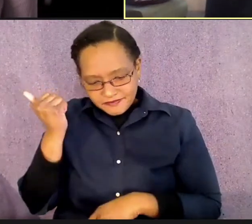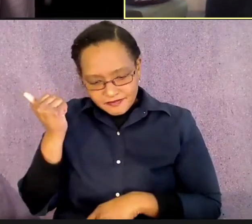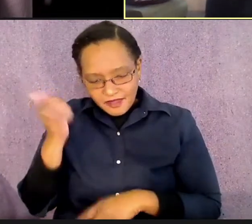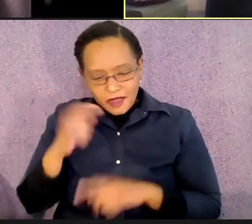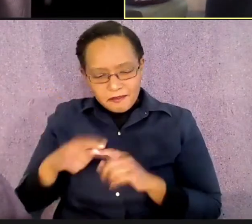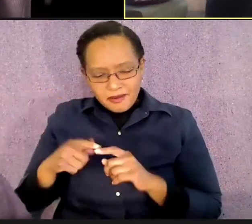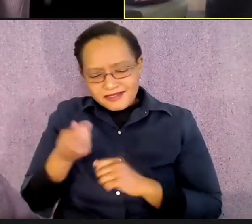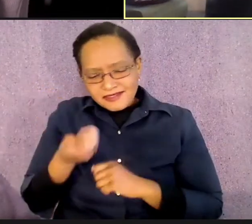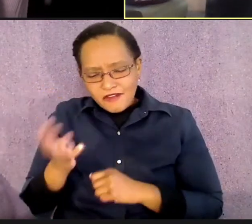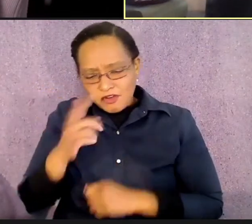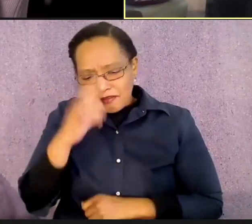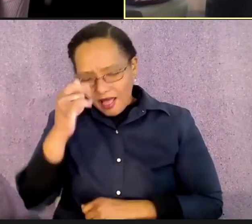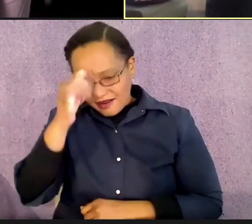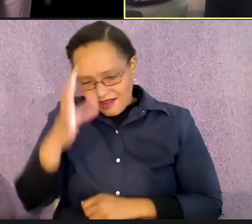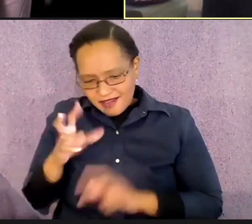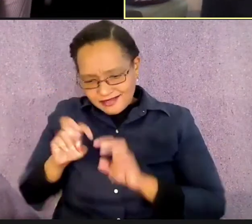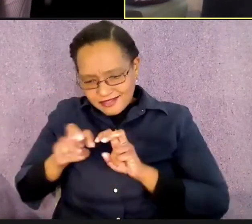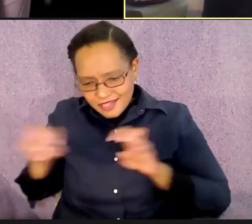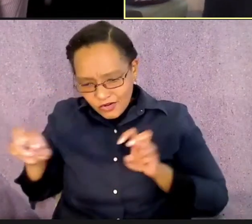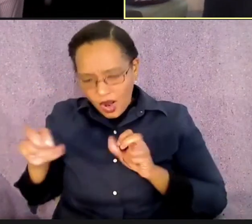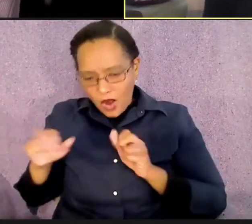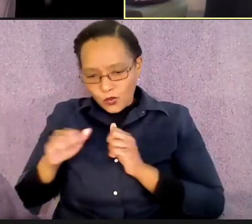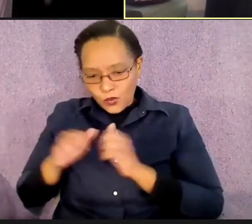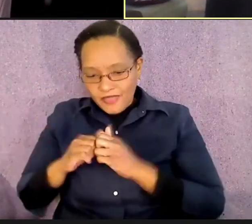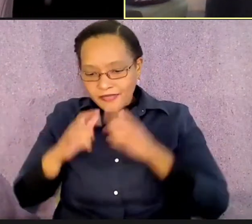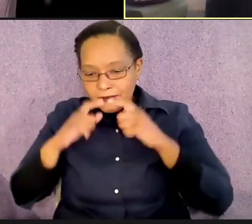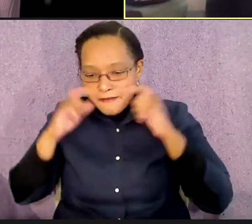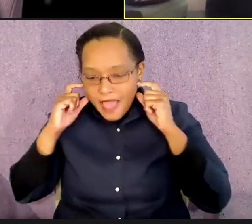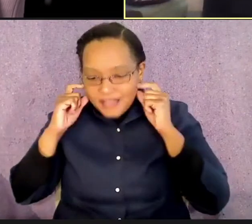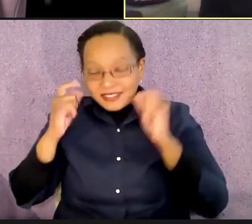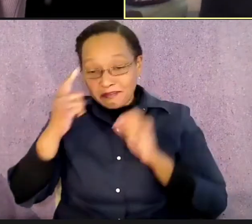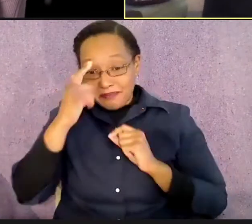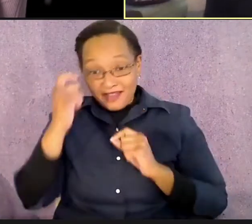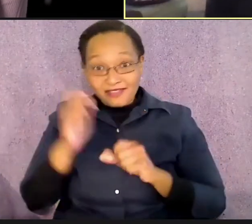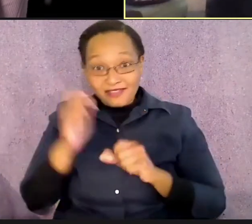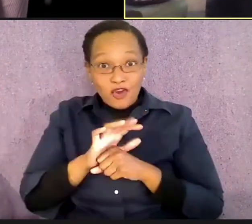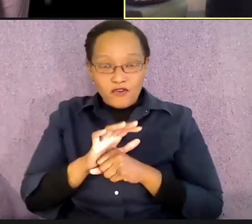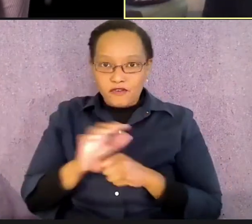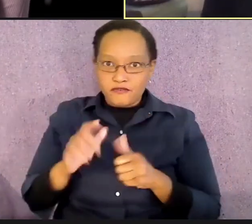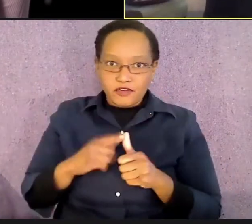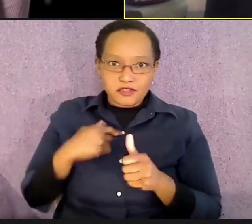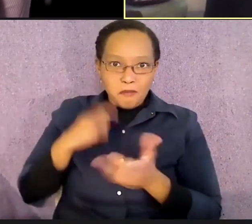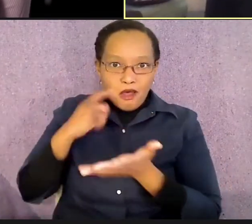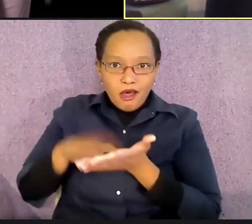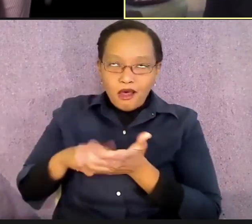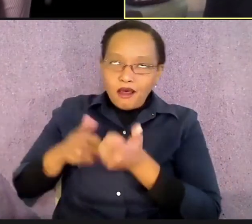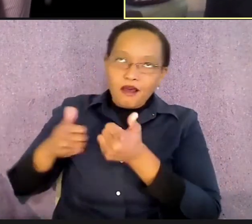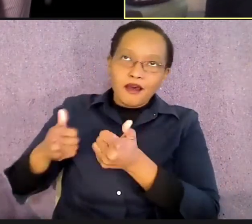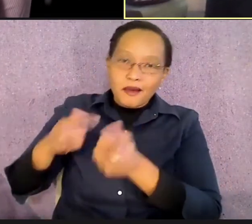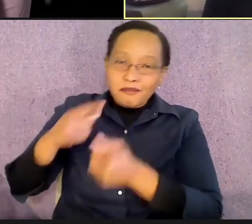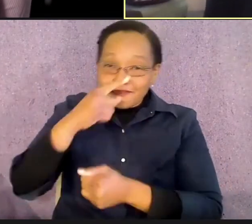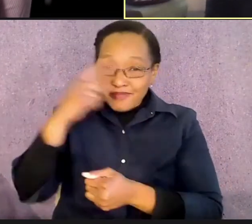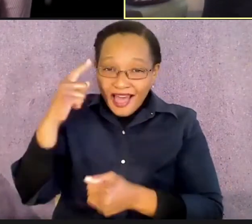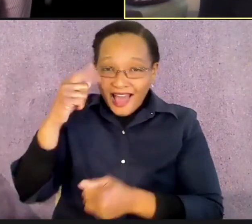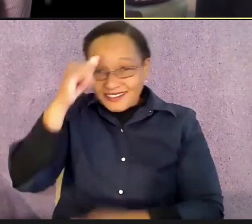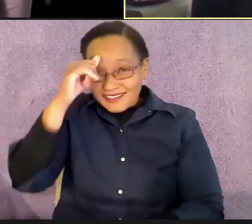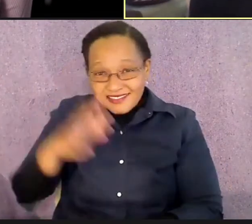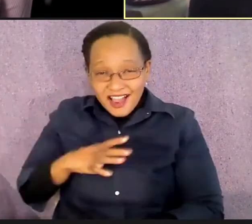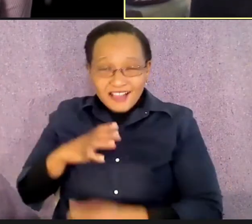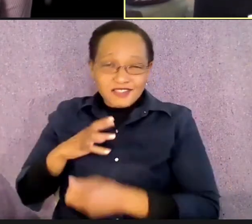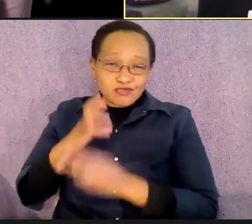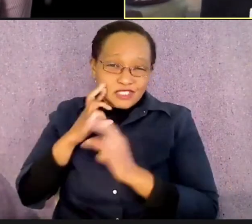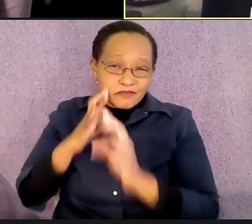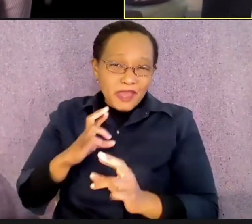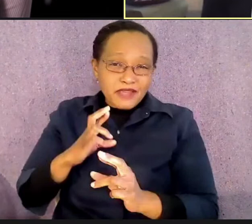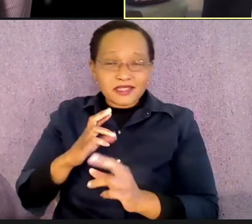guys sitting around all in masks because of COVID, which is, I'm like, that, first of all, that's great. Just a bunch of black dudes respecting COVID is great to put out in the